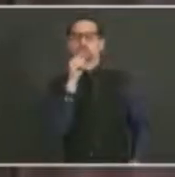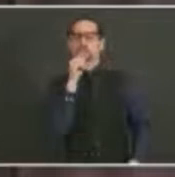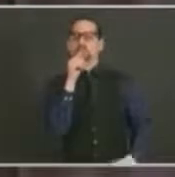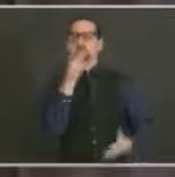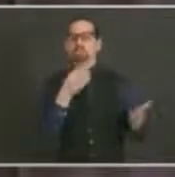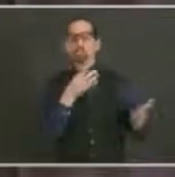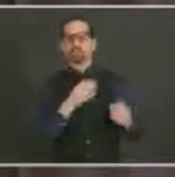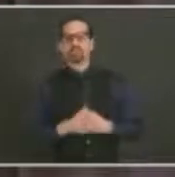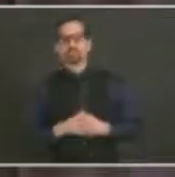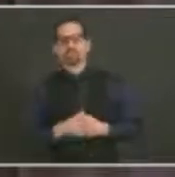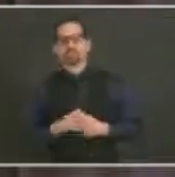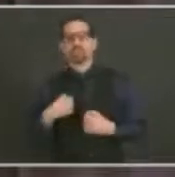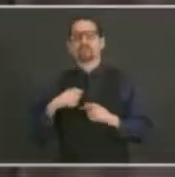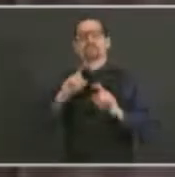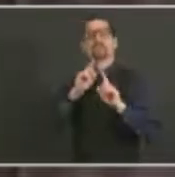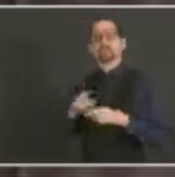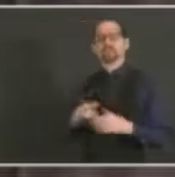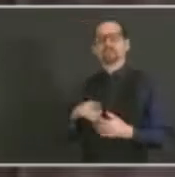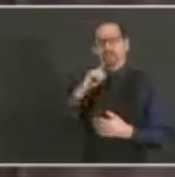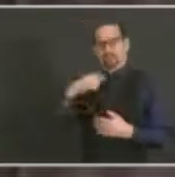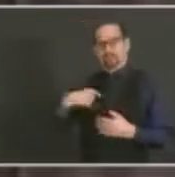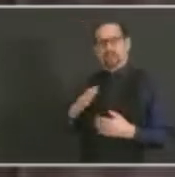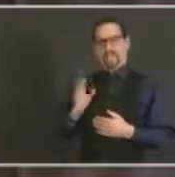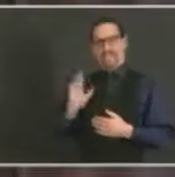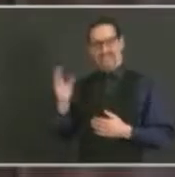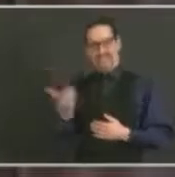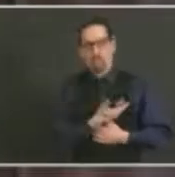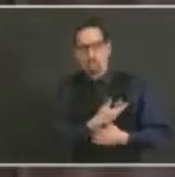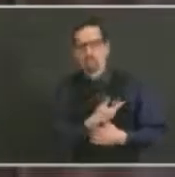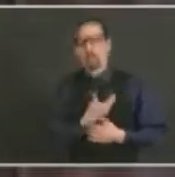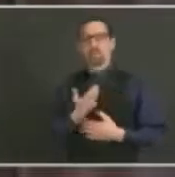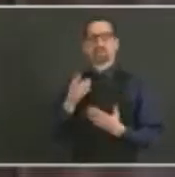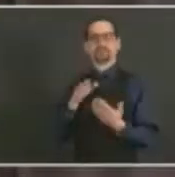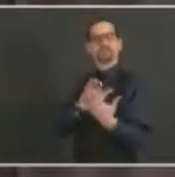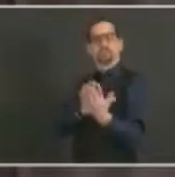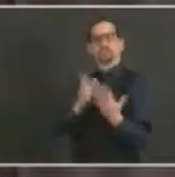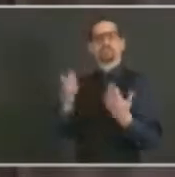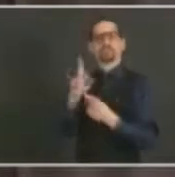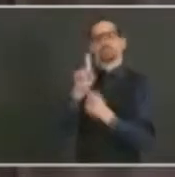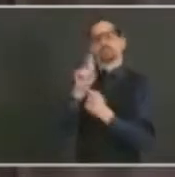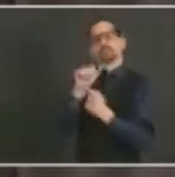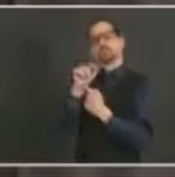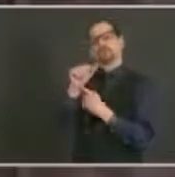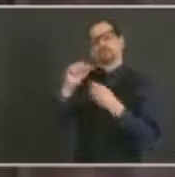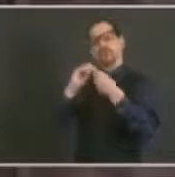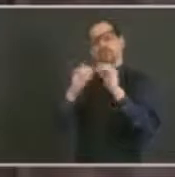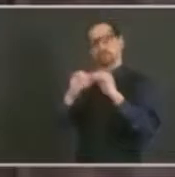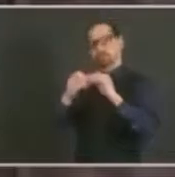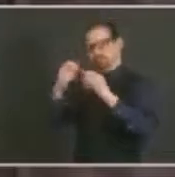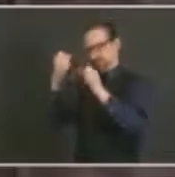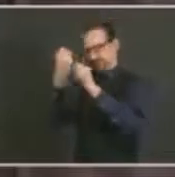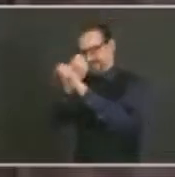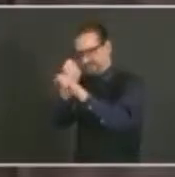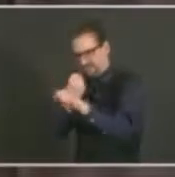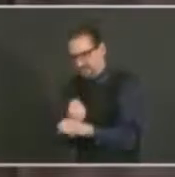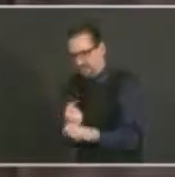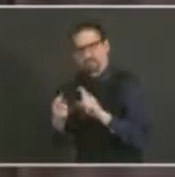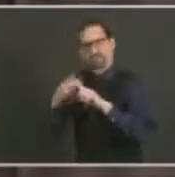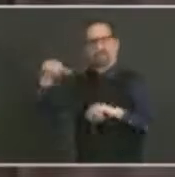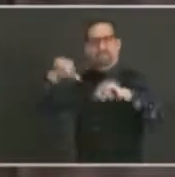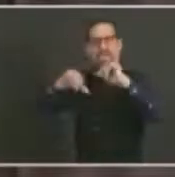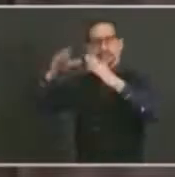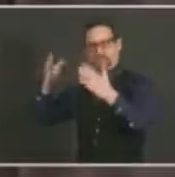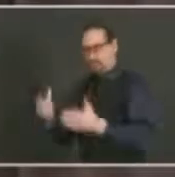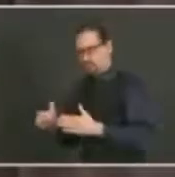has recognized that the data and science has to be balanced with what we are facing. We have public health advisors that